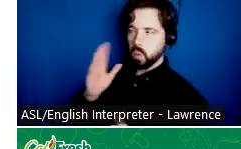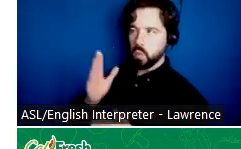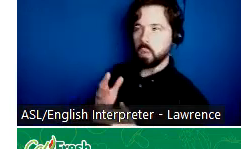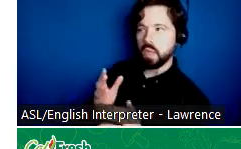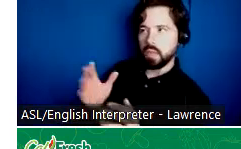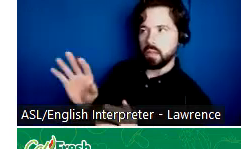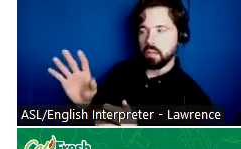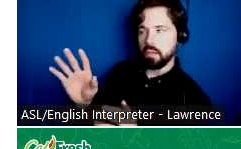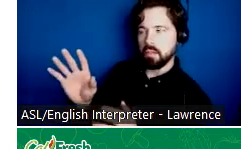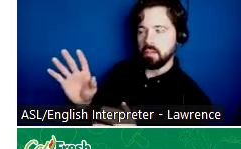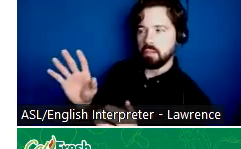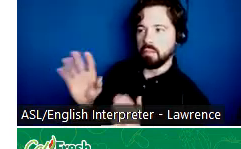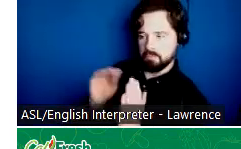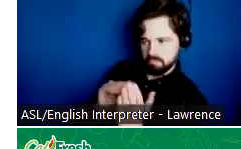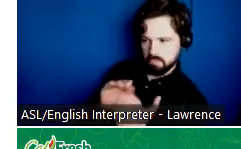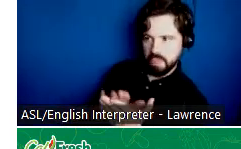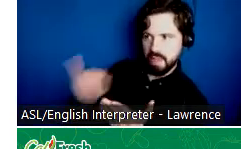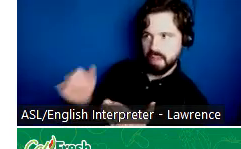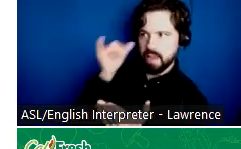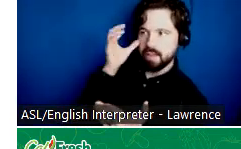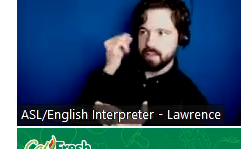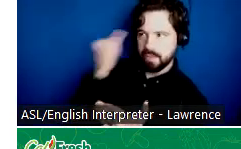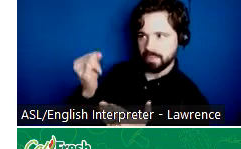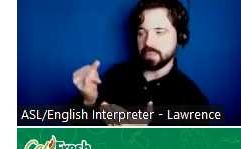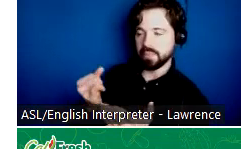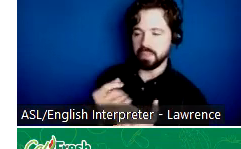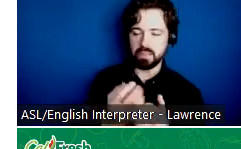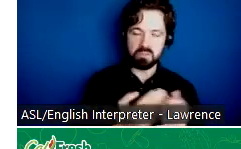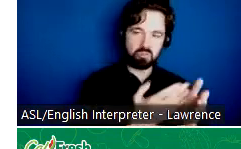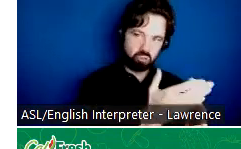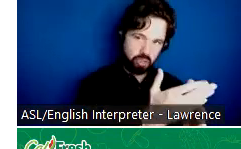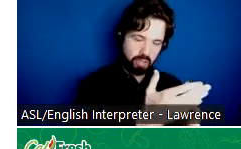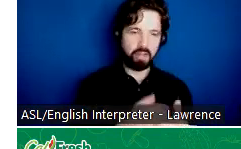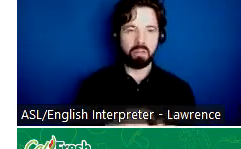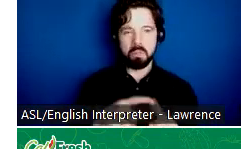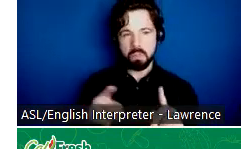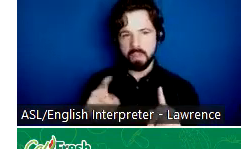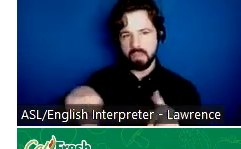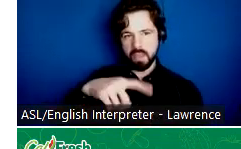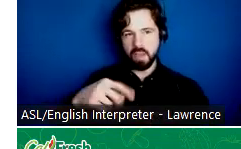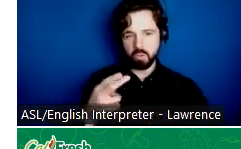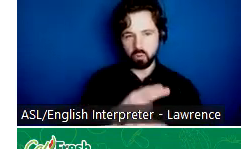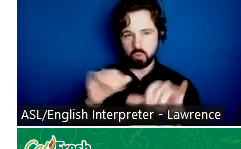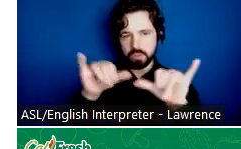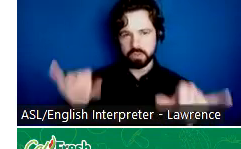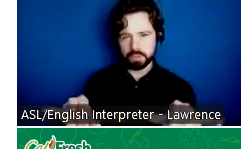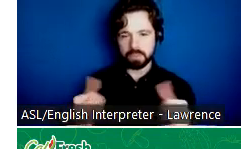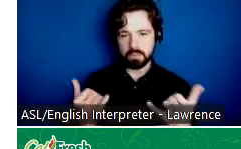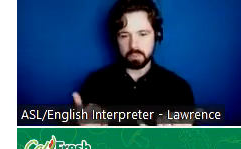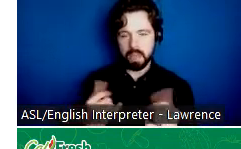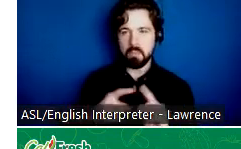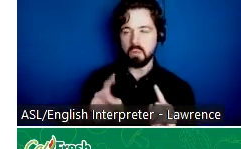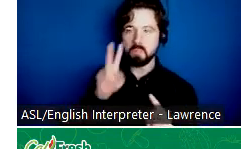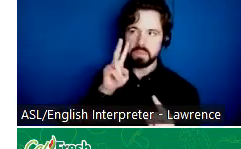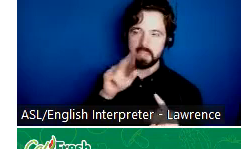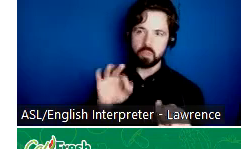in each school district, but I think it's worth exploring to see if that's something that we would be able to do. So more to come on